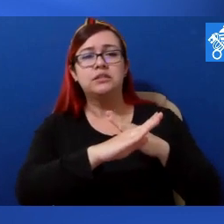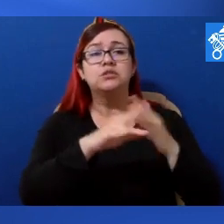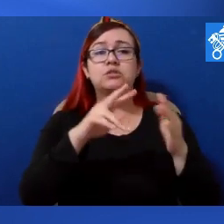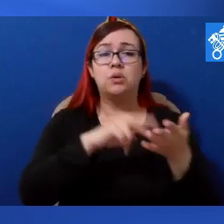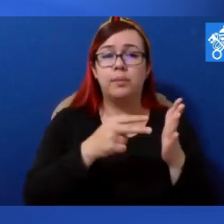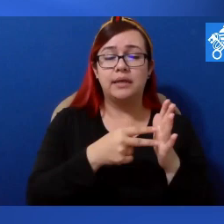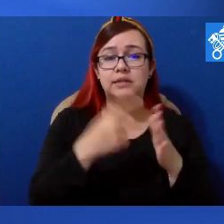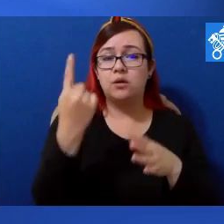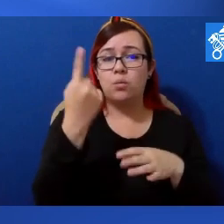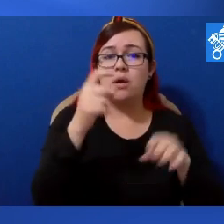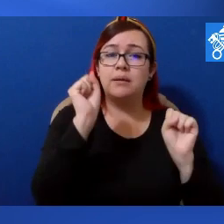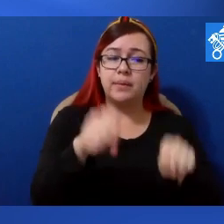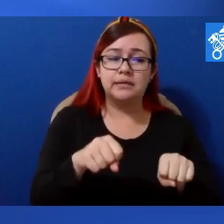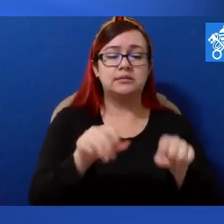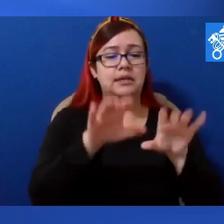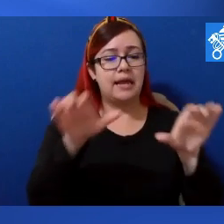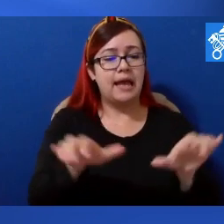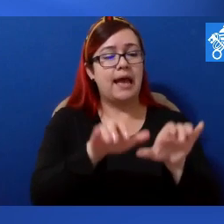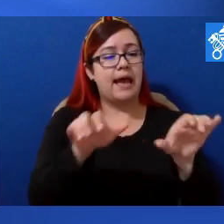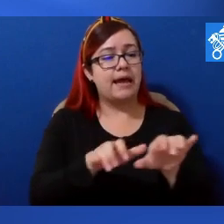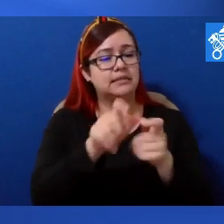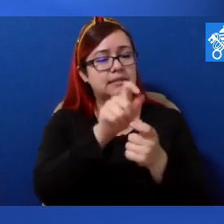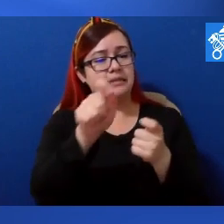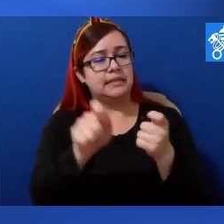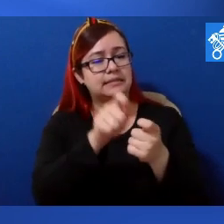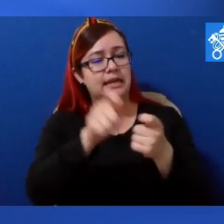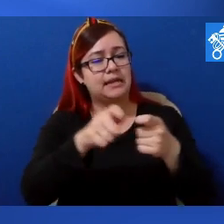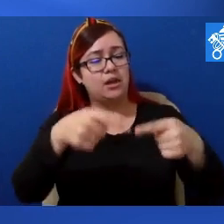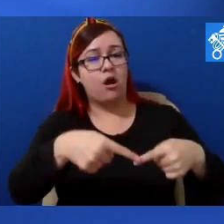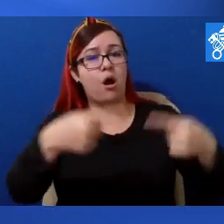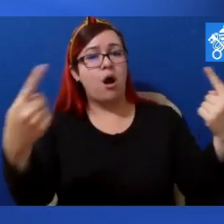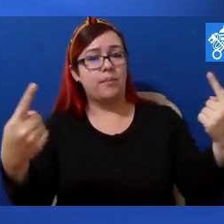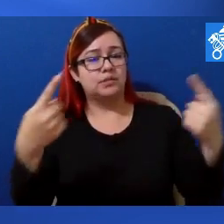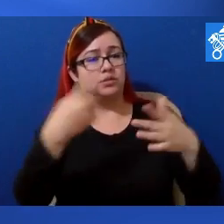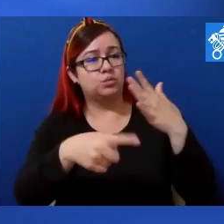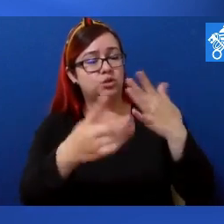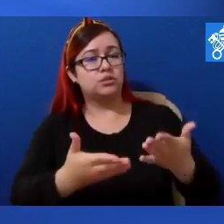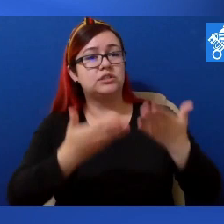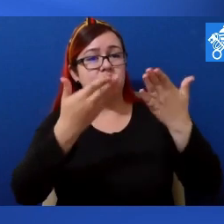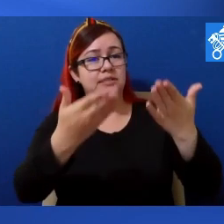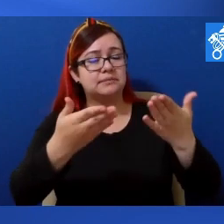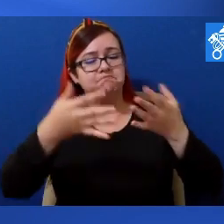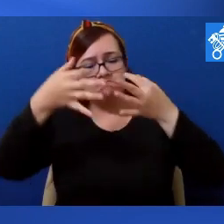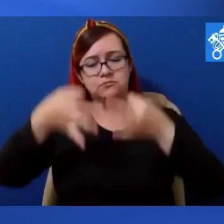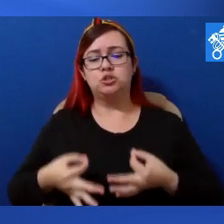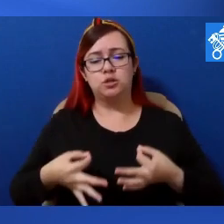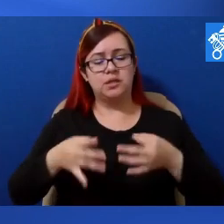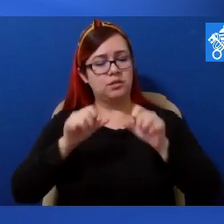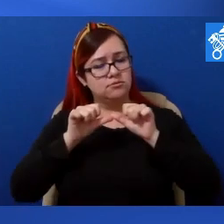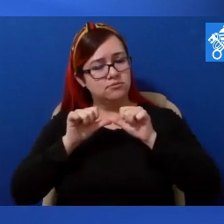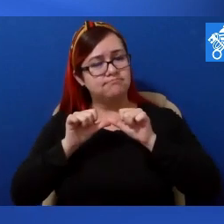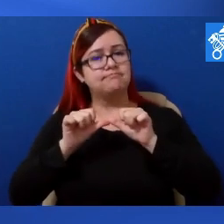to discourage us. In that case, one must act in a manner exactly contrary to what is